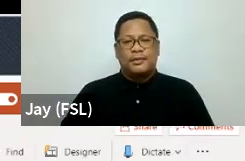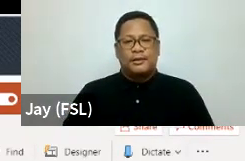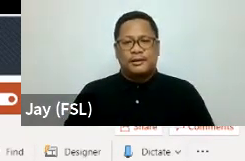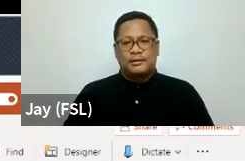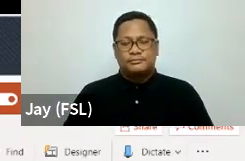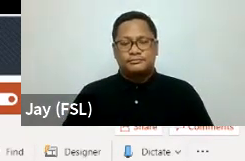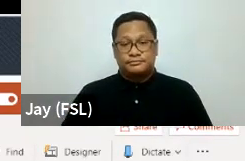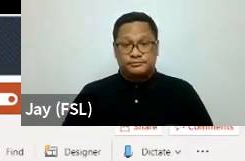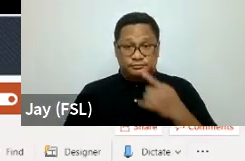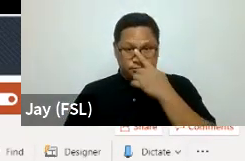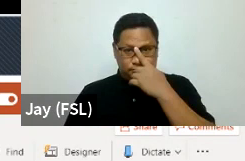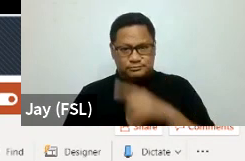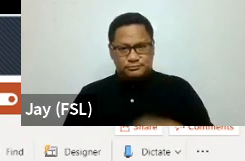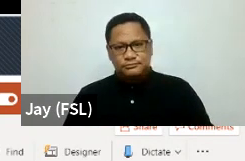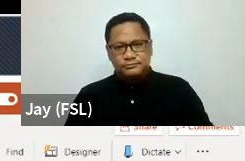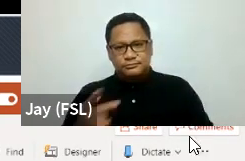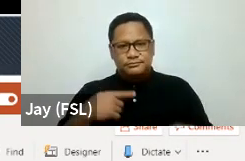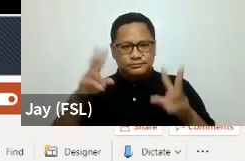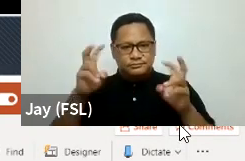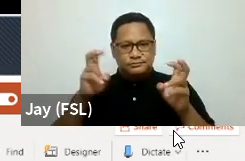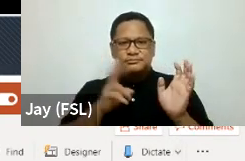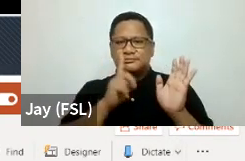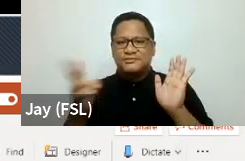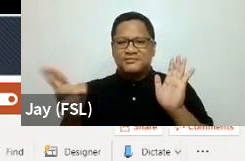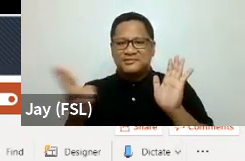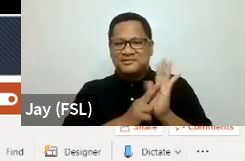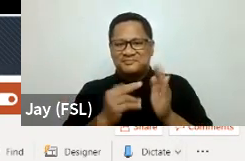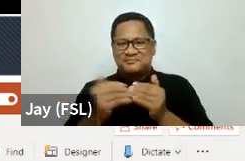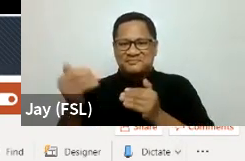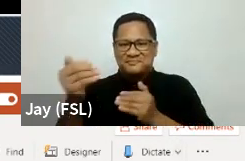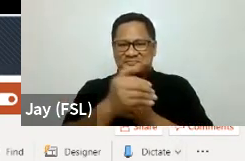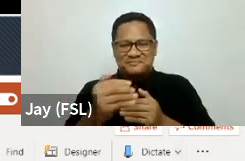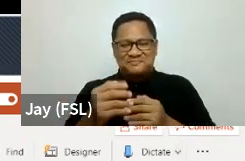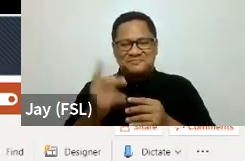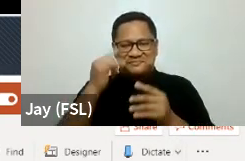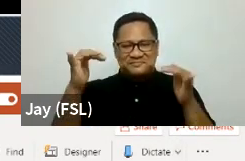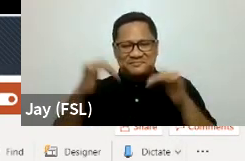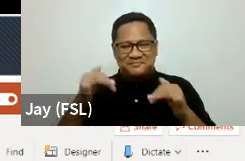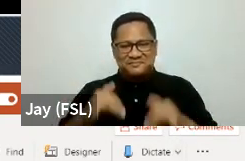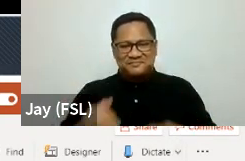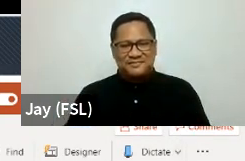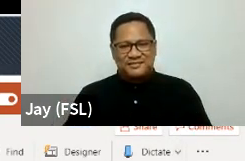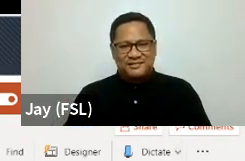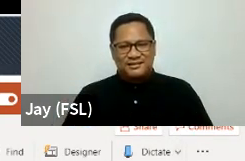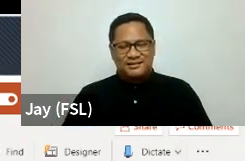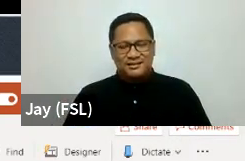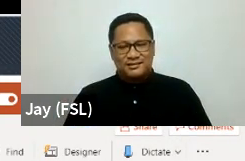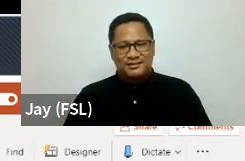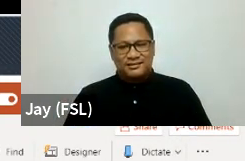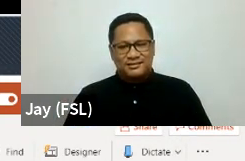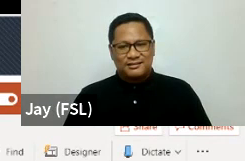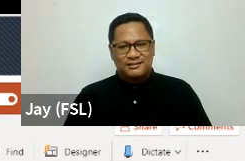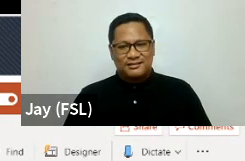So, yun nga, nakalagay dito, register in advance for this meeting. So, konti lang yung nag-register.